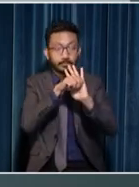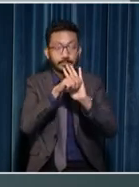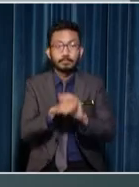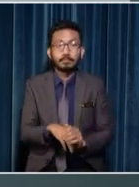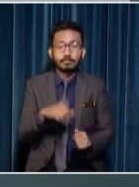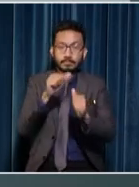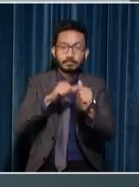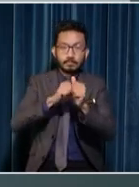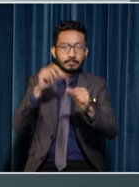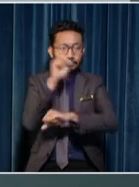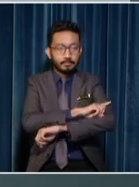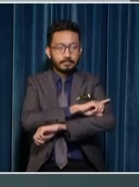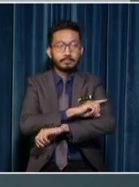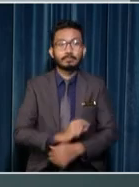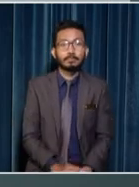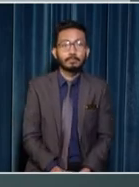minutes every day.